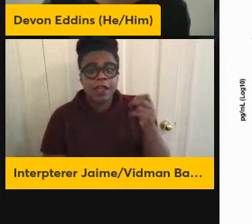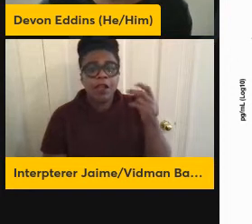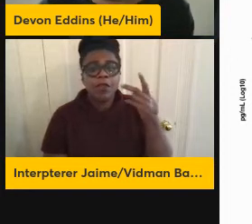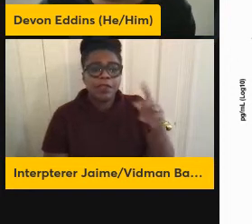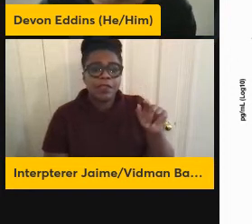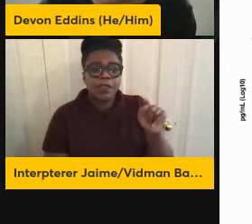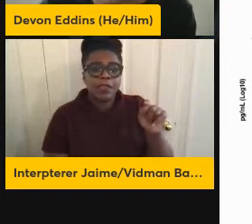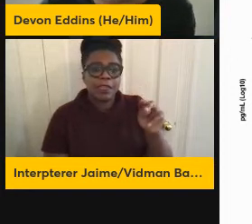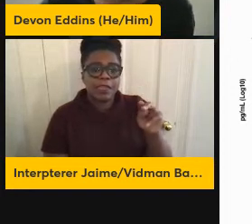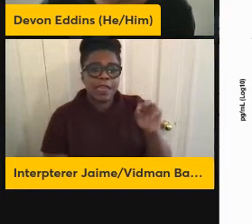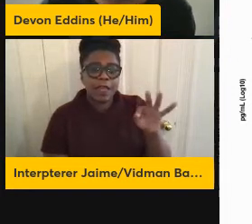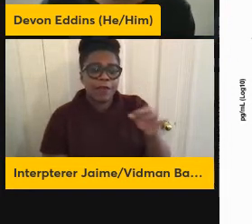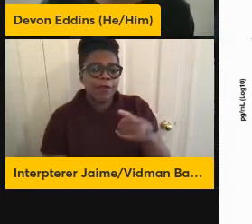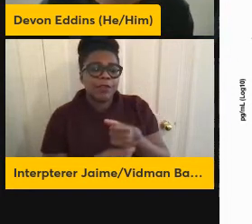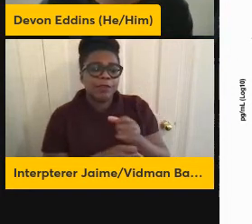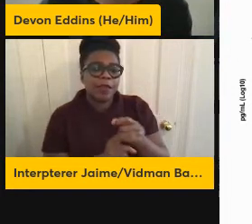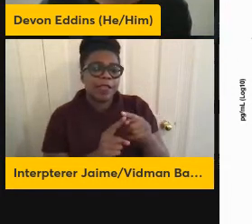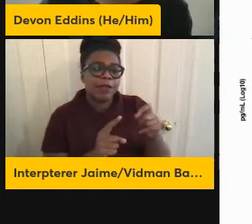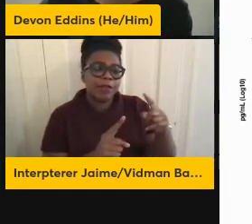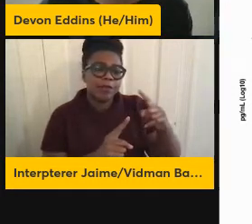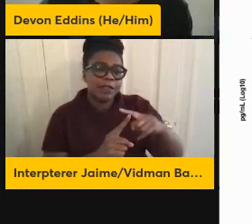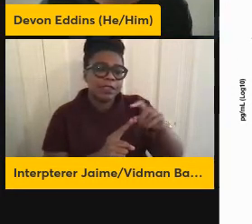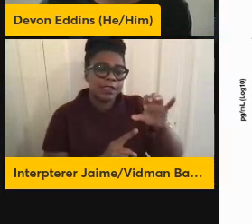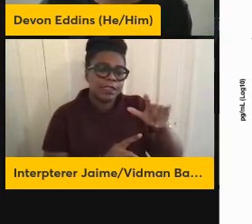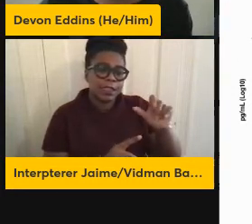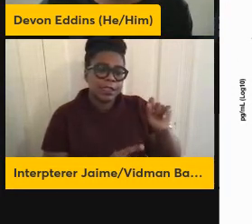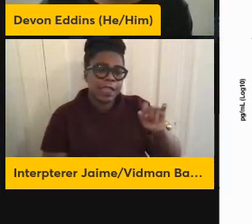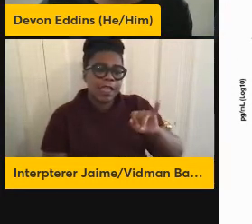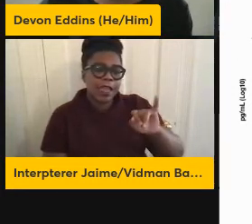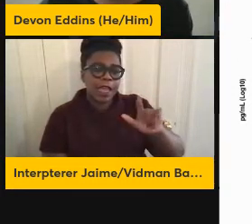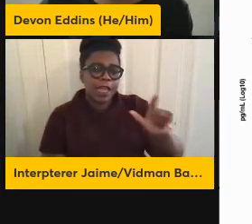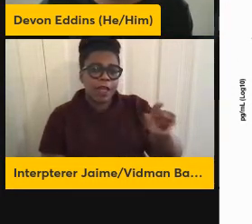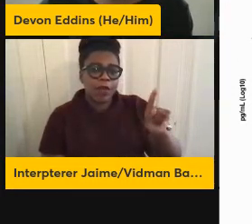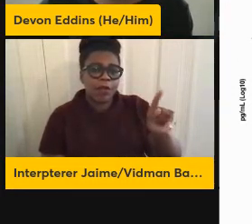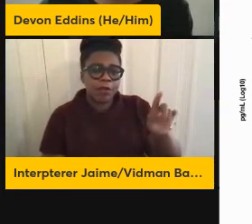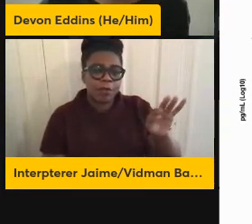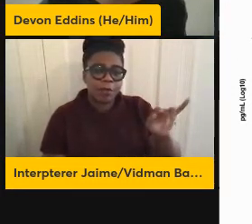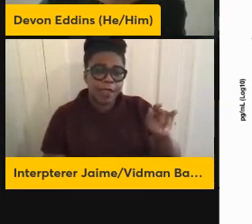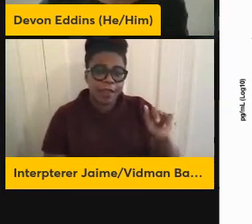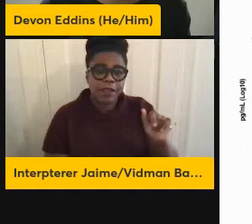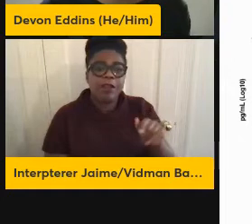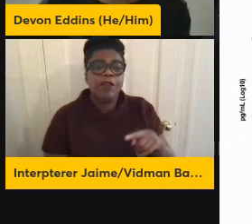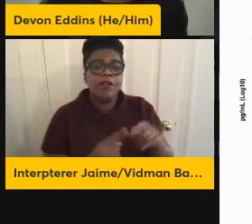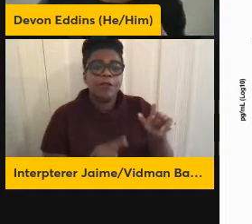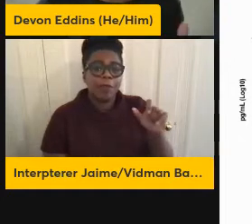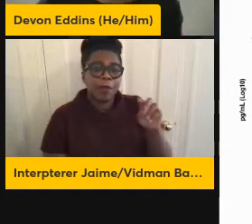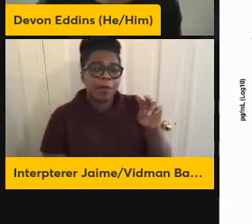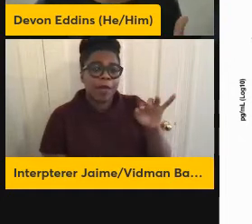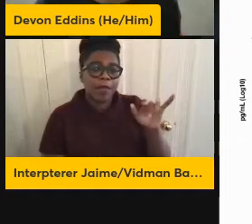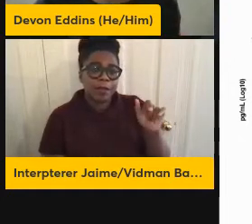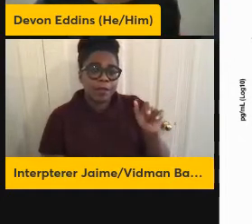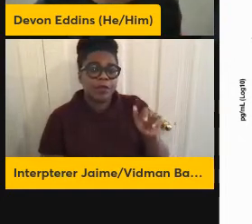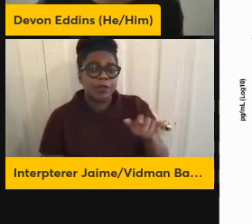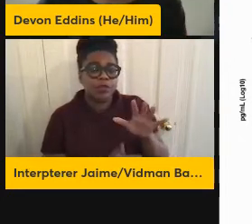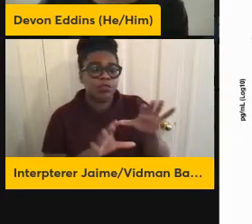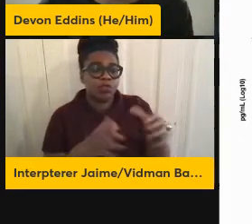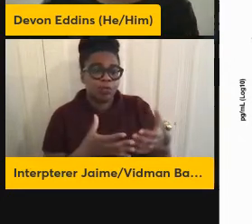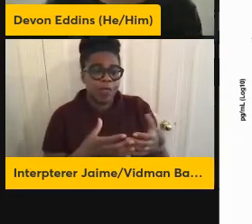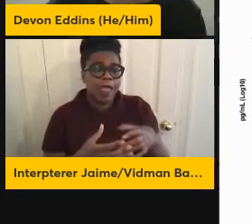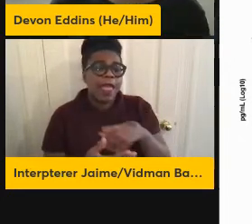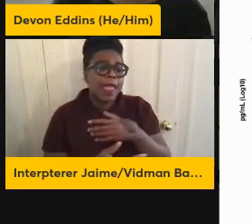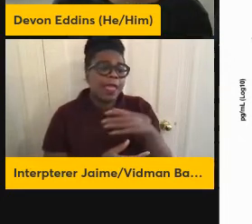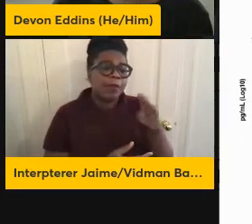being produced by T cells, and IL-1 beta by transcript we see in the myeloid populations, but we also showed by